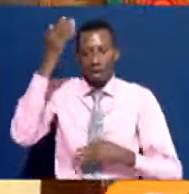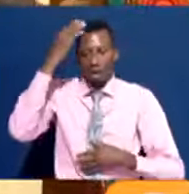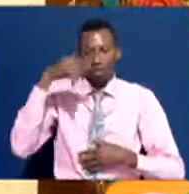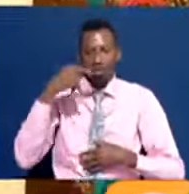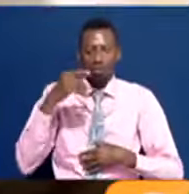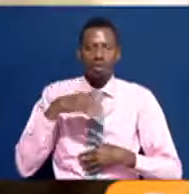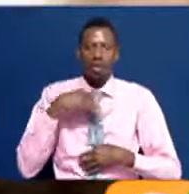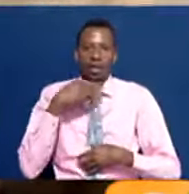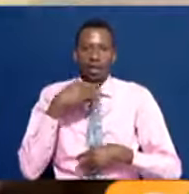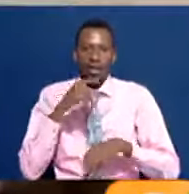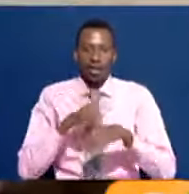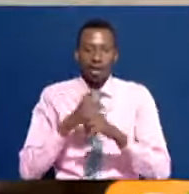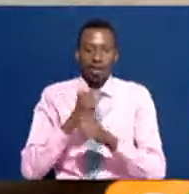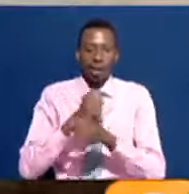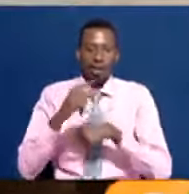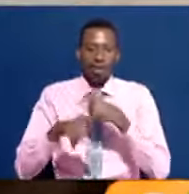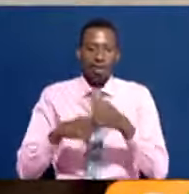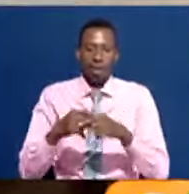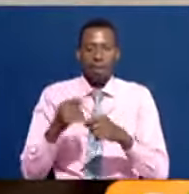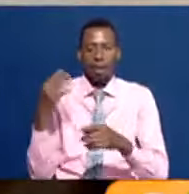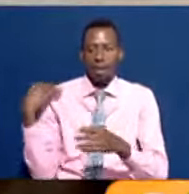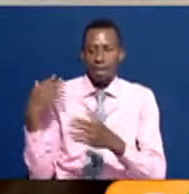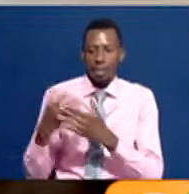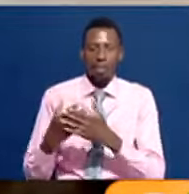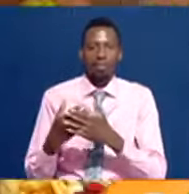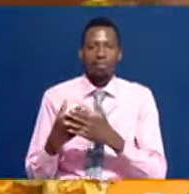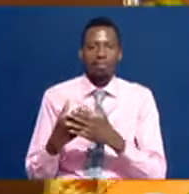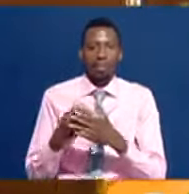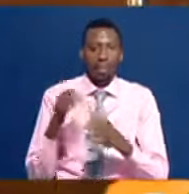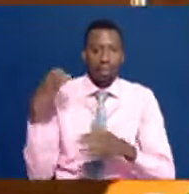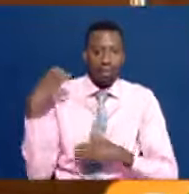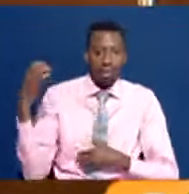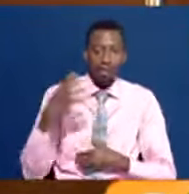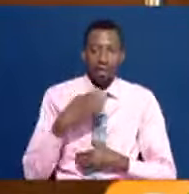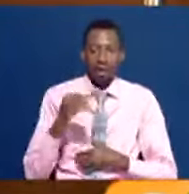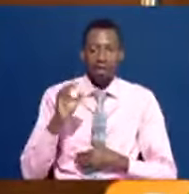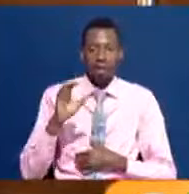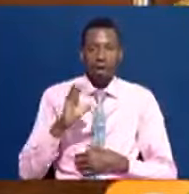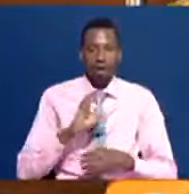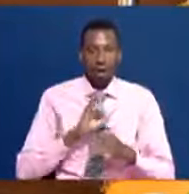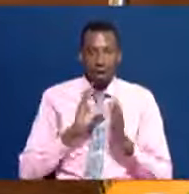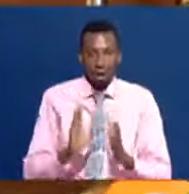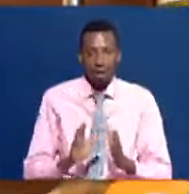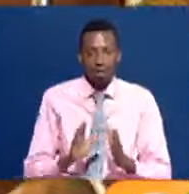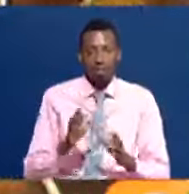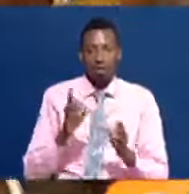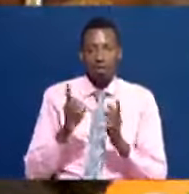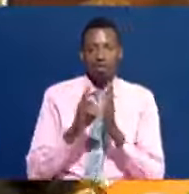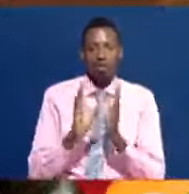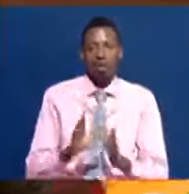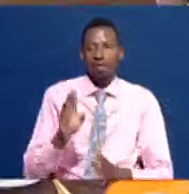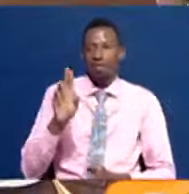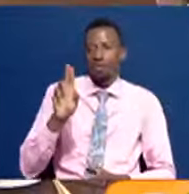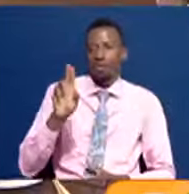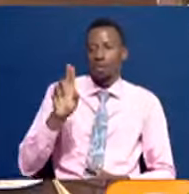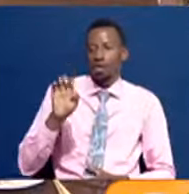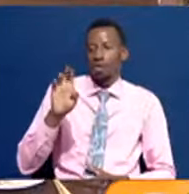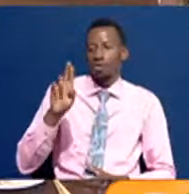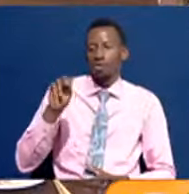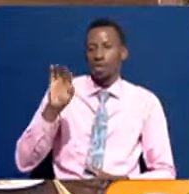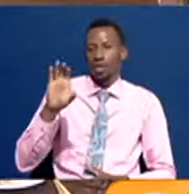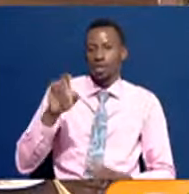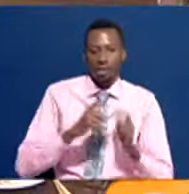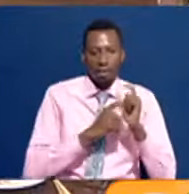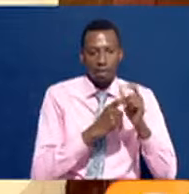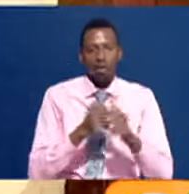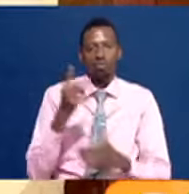years. The chairperson, Sarah Mbogwa, together with the patron, Dr. Eunice Kierine, presented two awards, a trophy and a write-up to